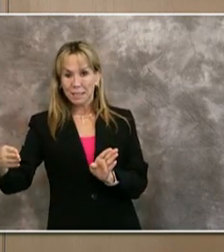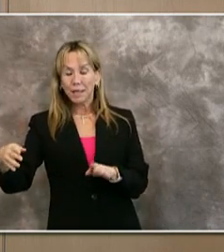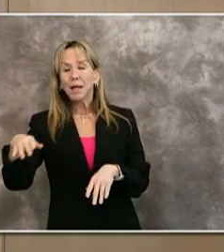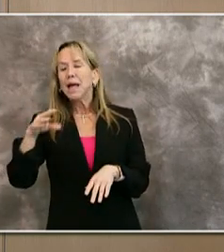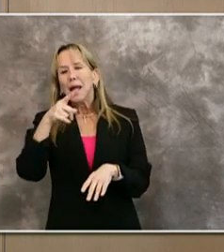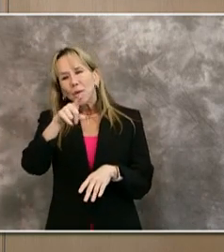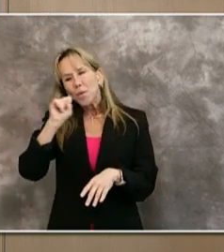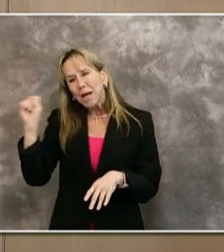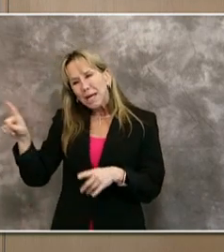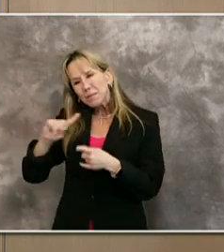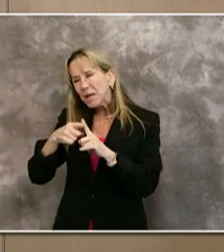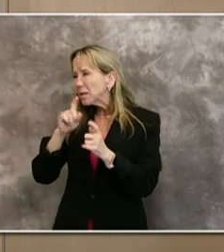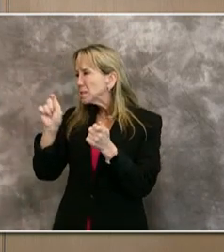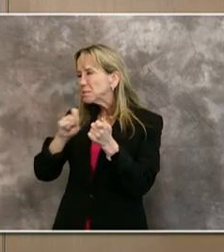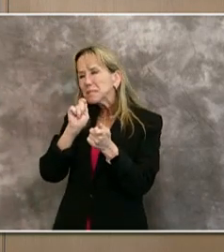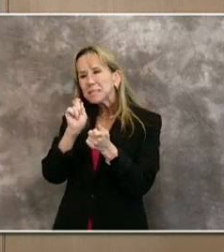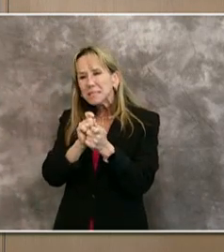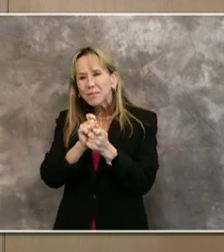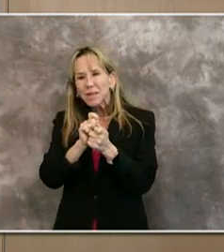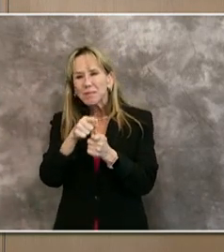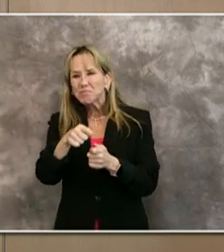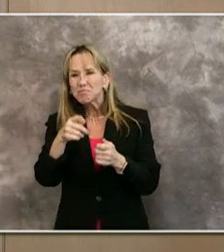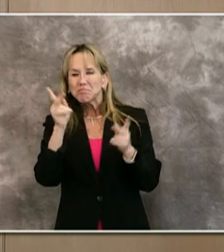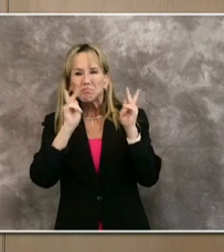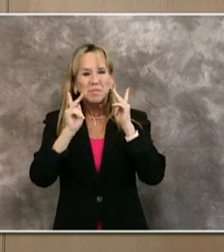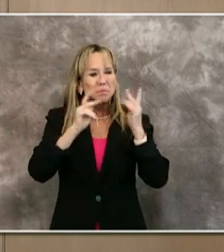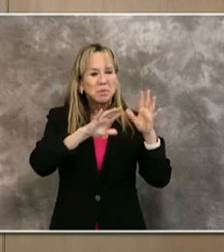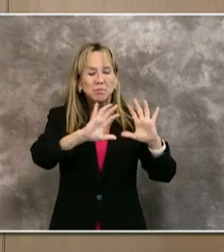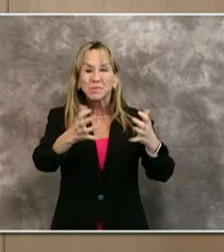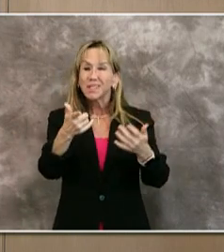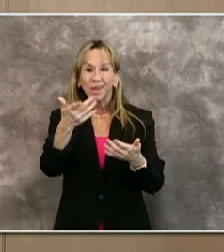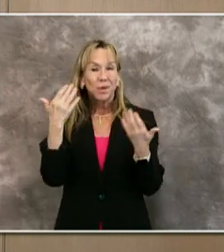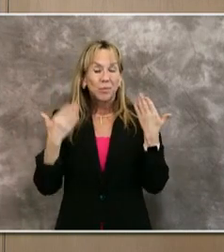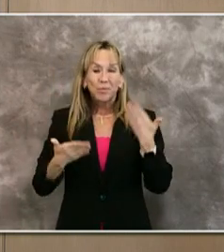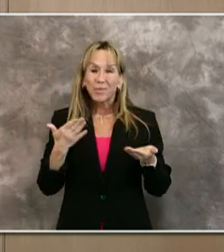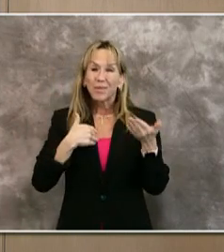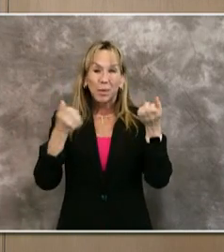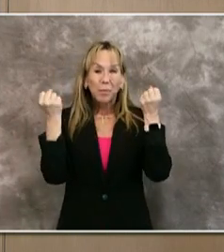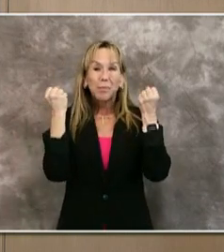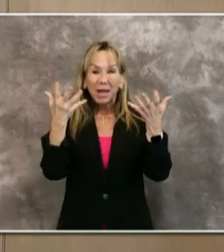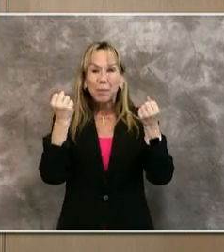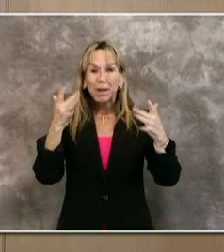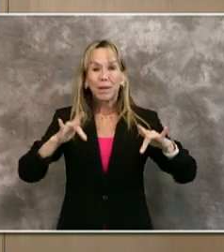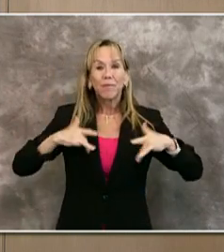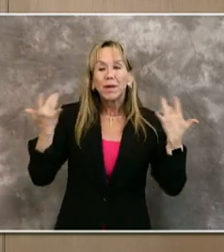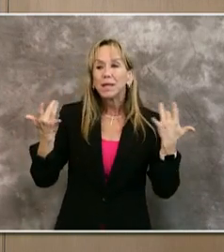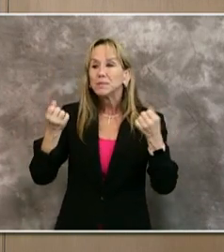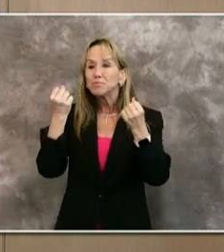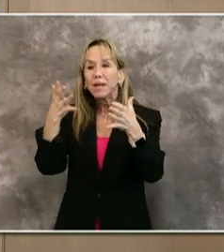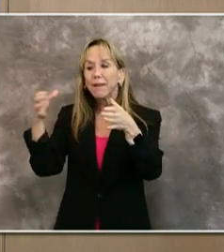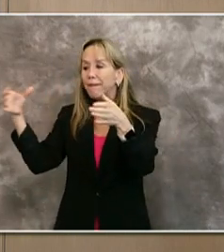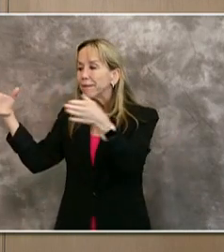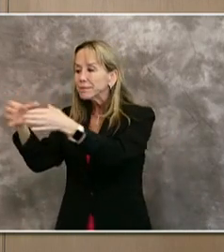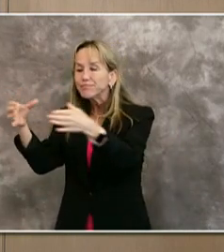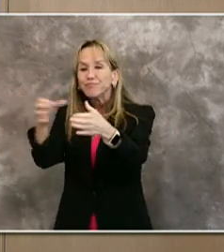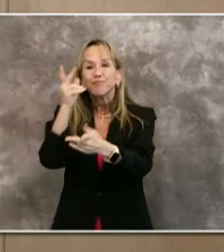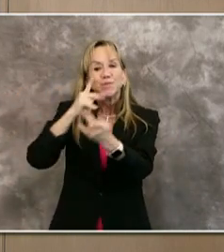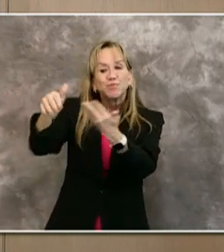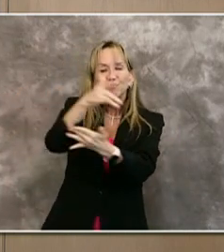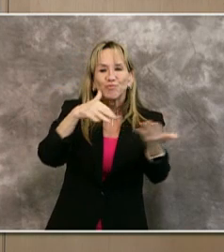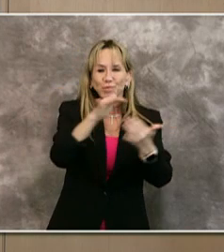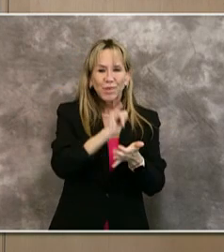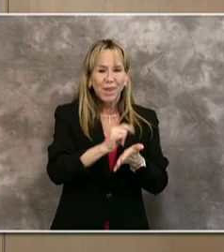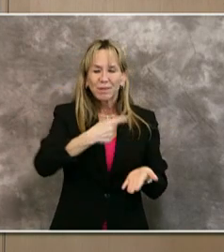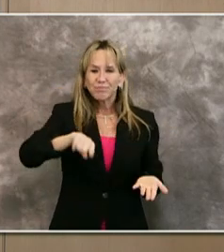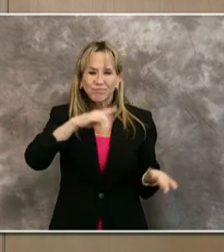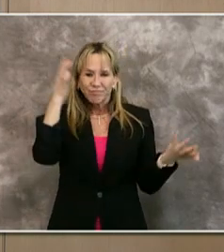question was related to the specific. There might be many events or gatherings throughout the county